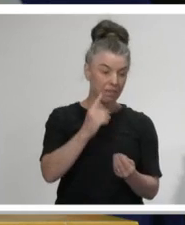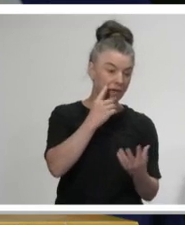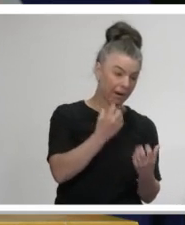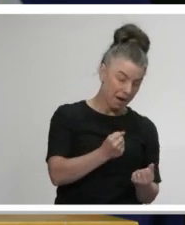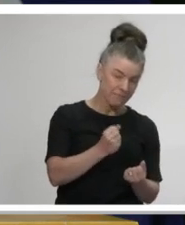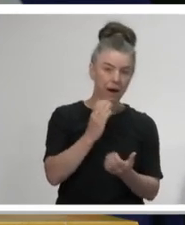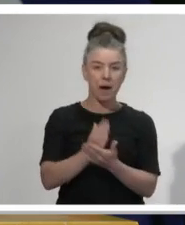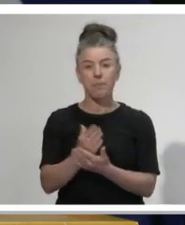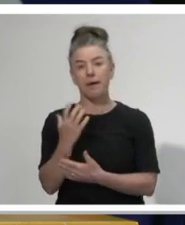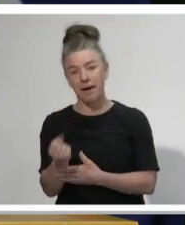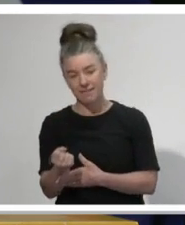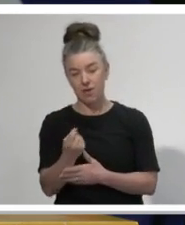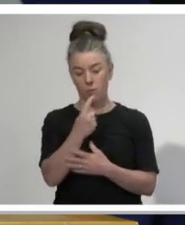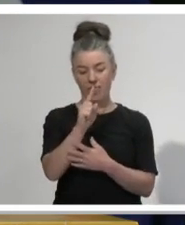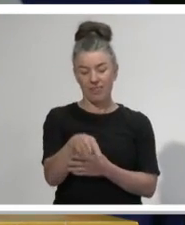in New Zealand to